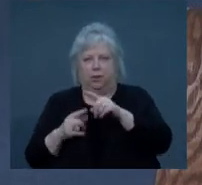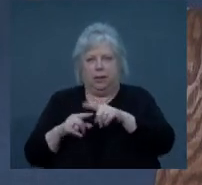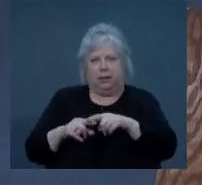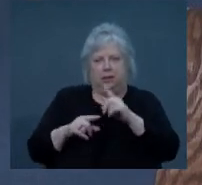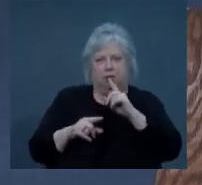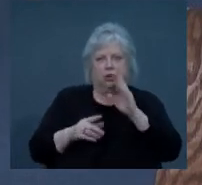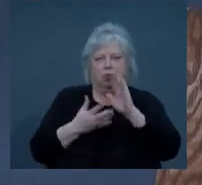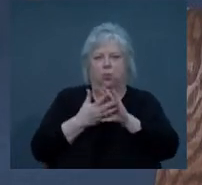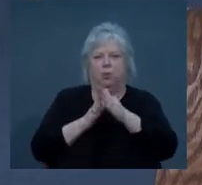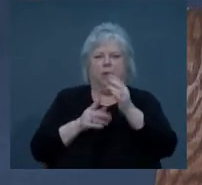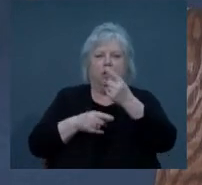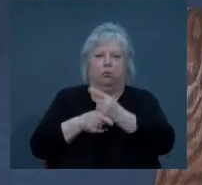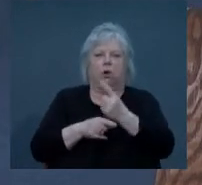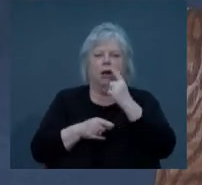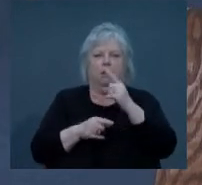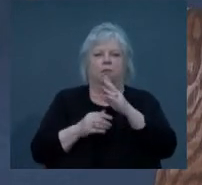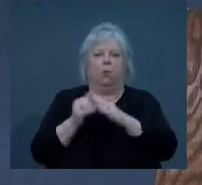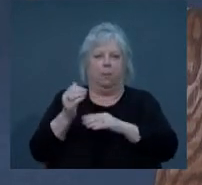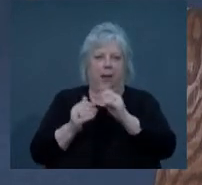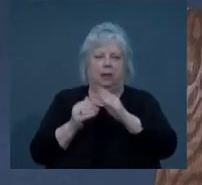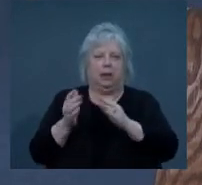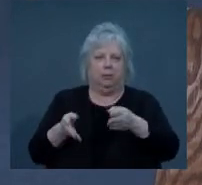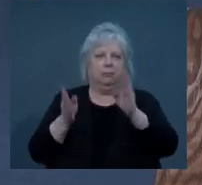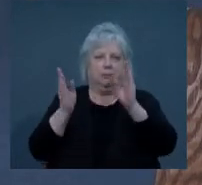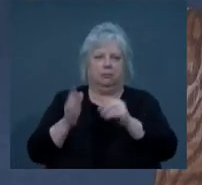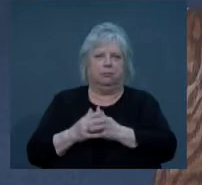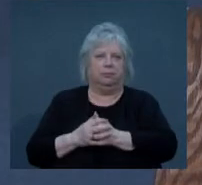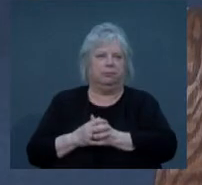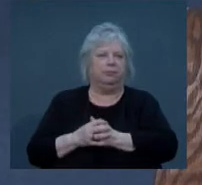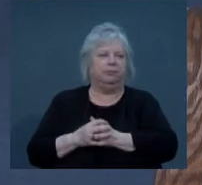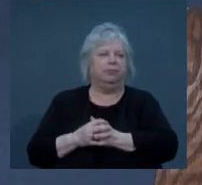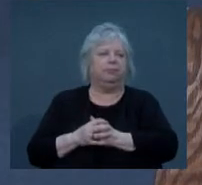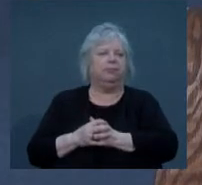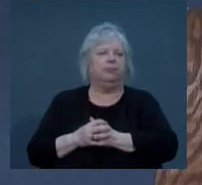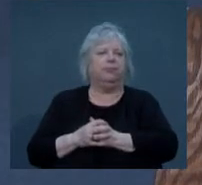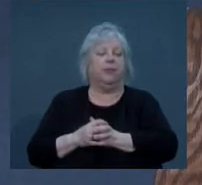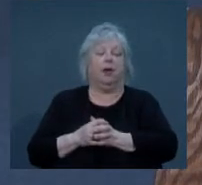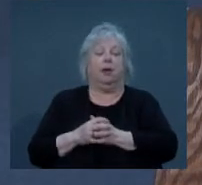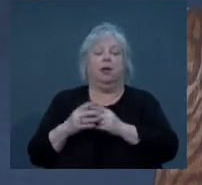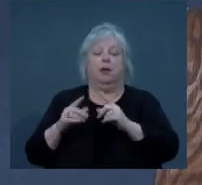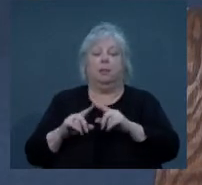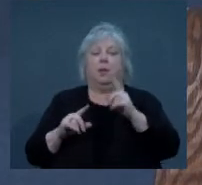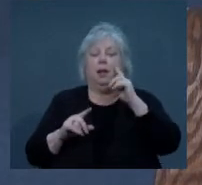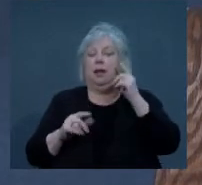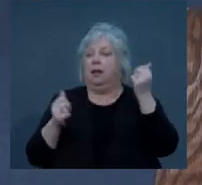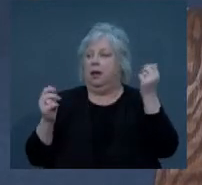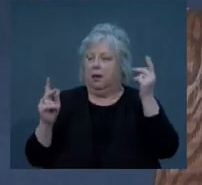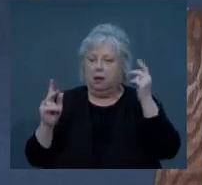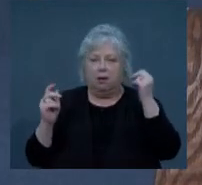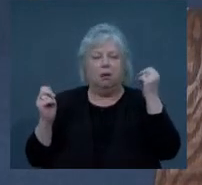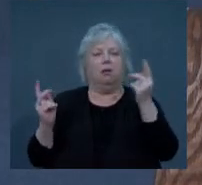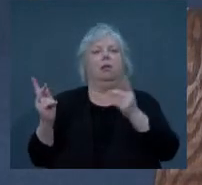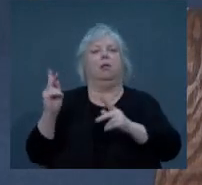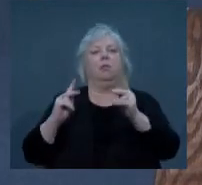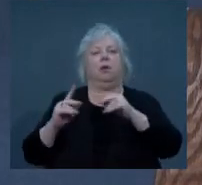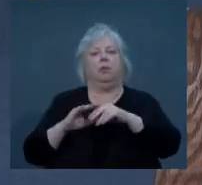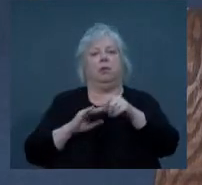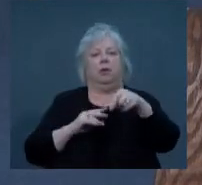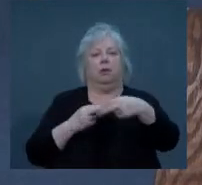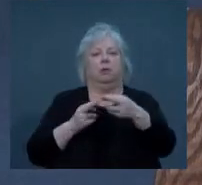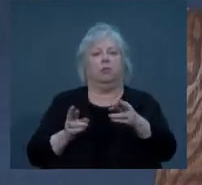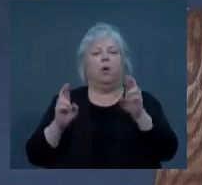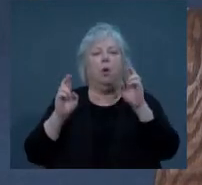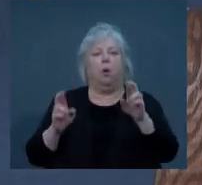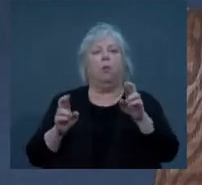right for the type of project that Van outlined earlier. But I think everyone in this room is